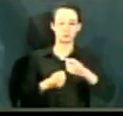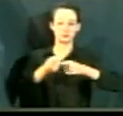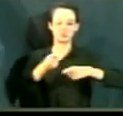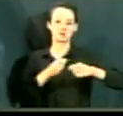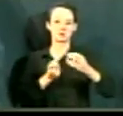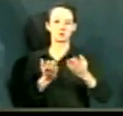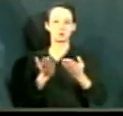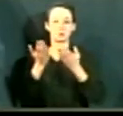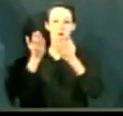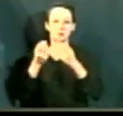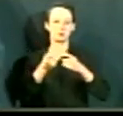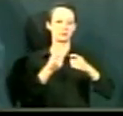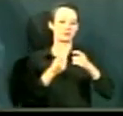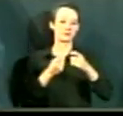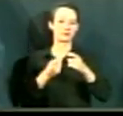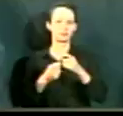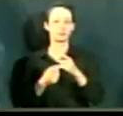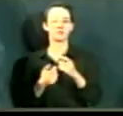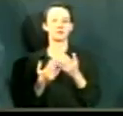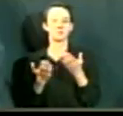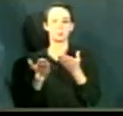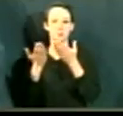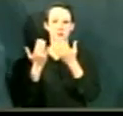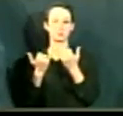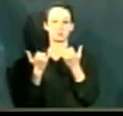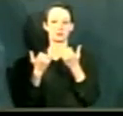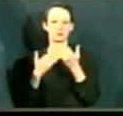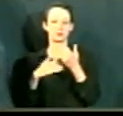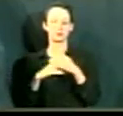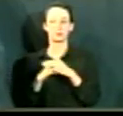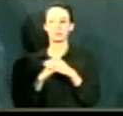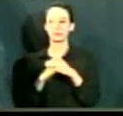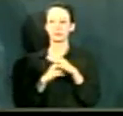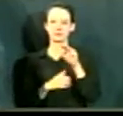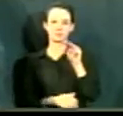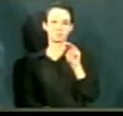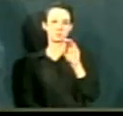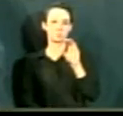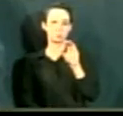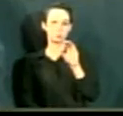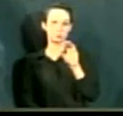motion, which will take the place of the motion that's already on the floor. Mr. McMillan has